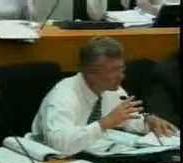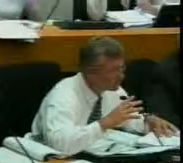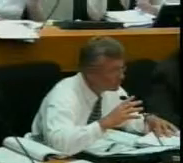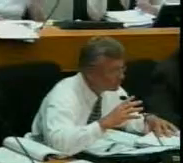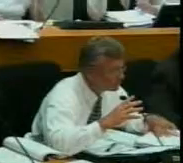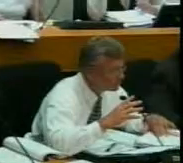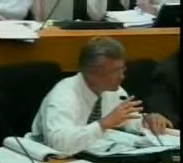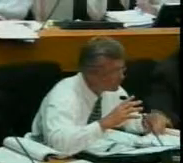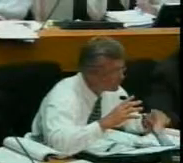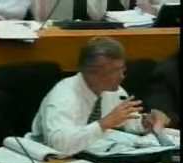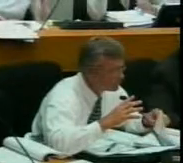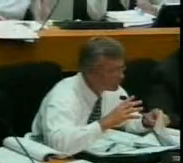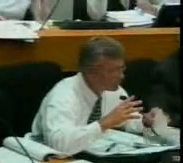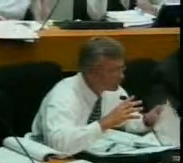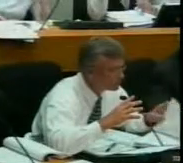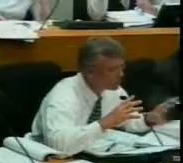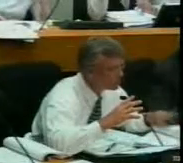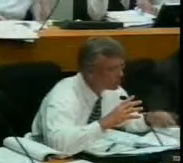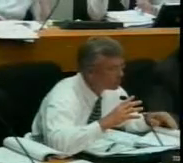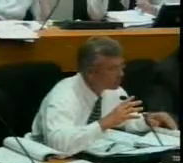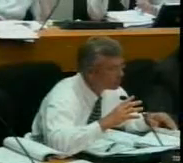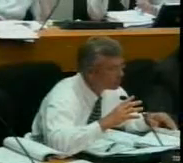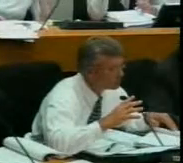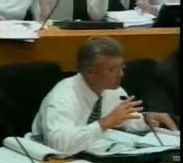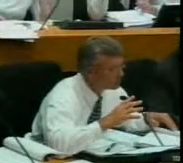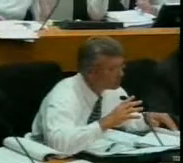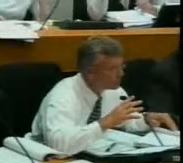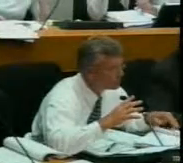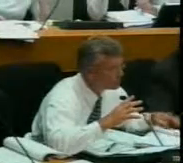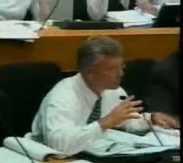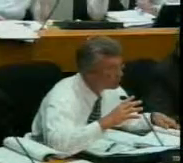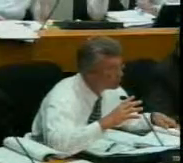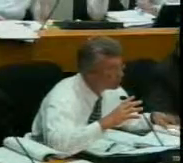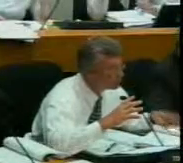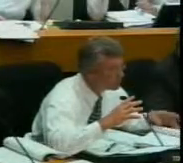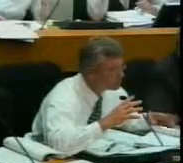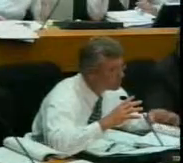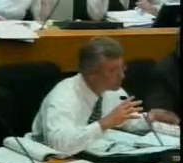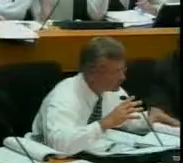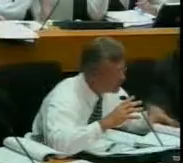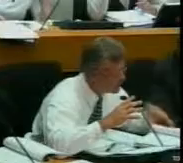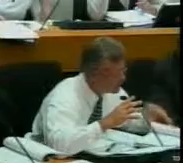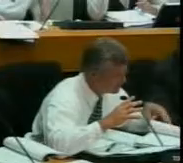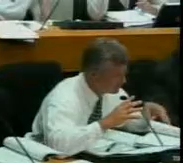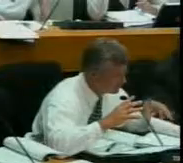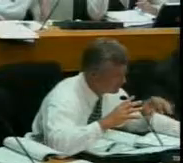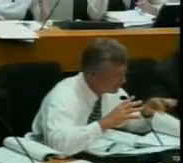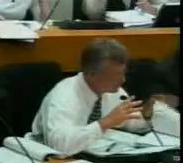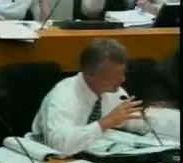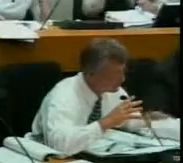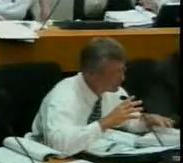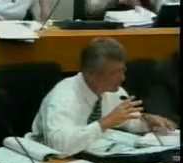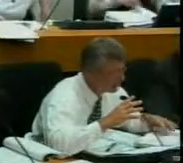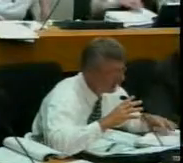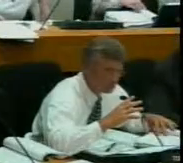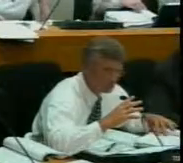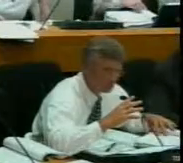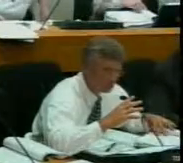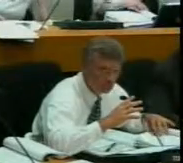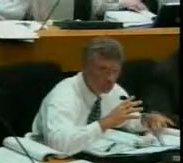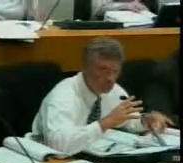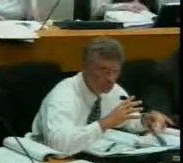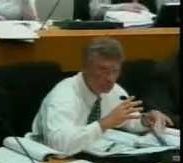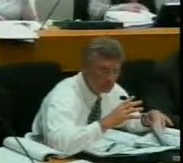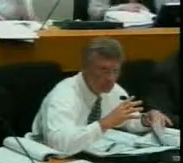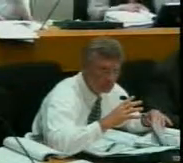Commissioner Bowles? Thank you, Mr. Chairman. I want to speak briefly in support of this ordinance. Is Hugh Holden here at this